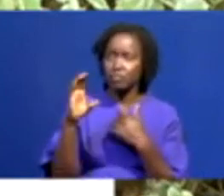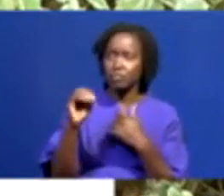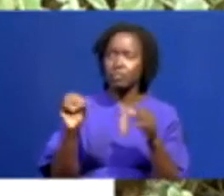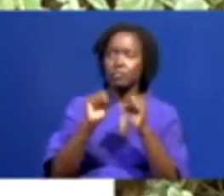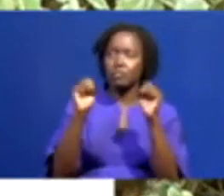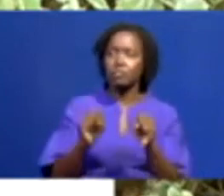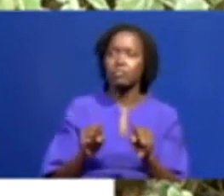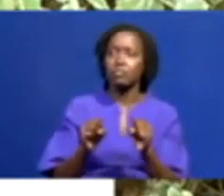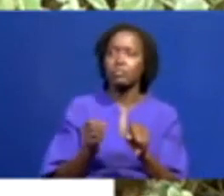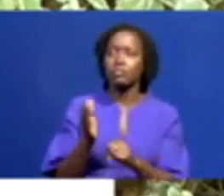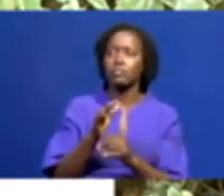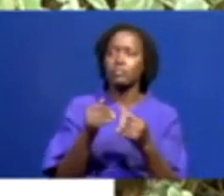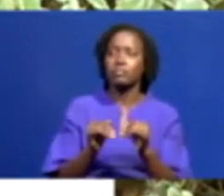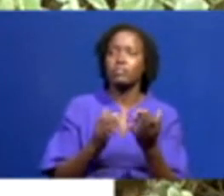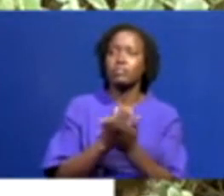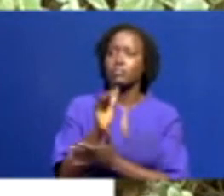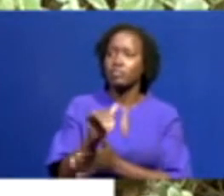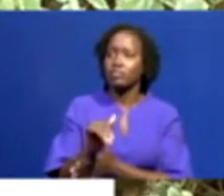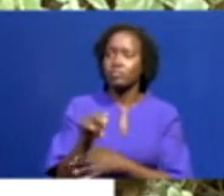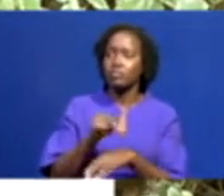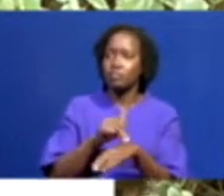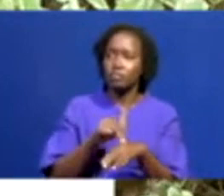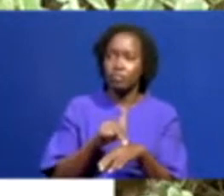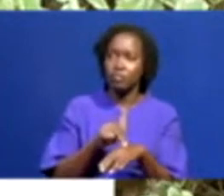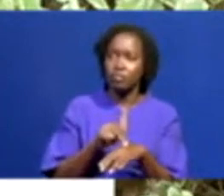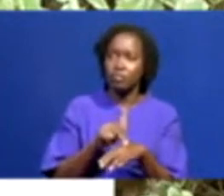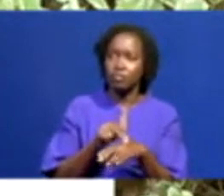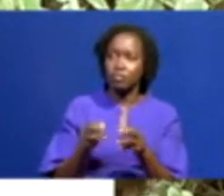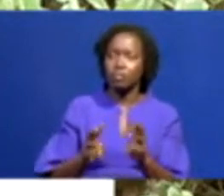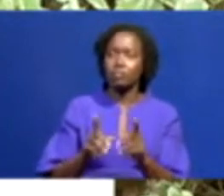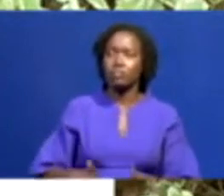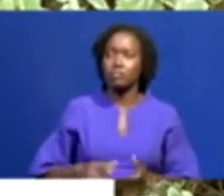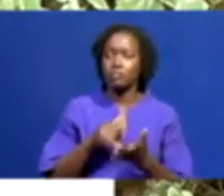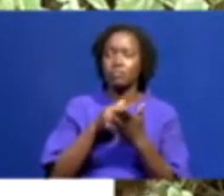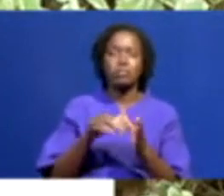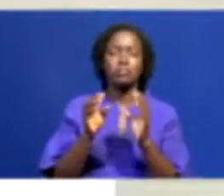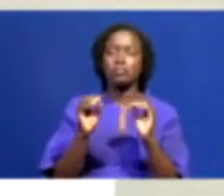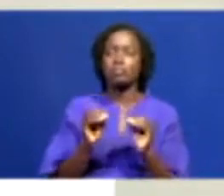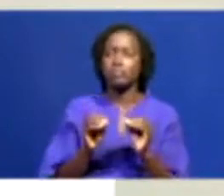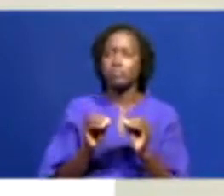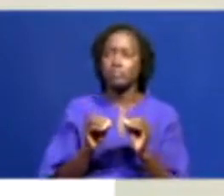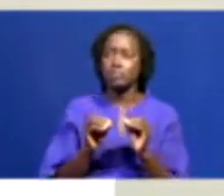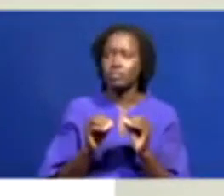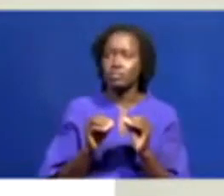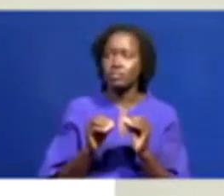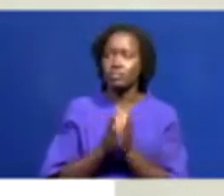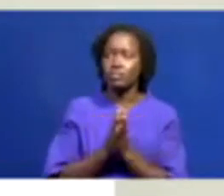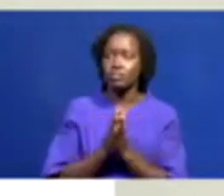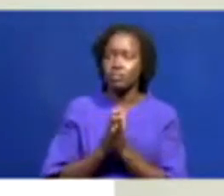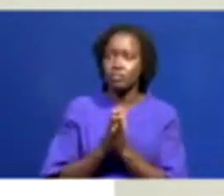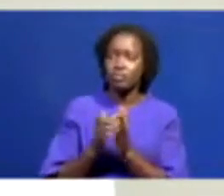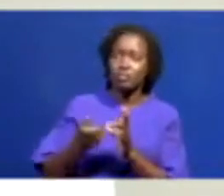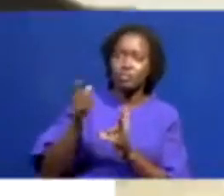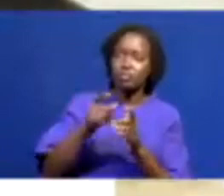restored, and, you know, trying to ensure that their natural way of living is not disrupted by the projects they are doing. According to Gordon, the